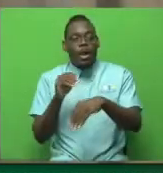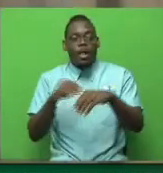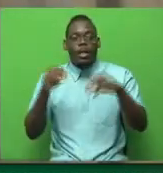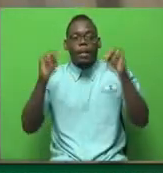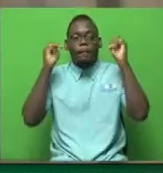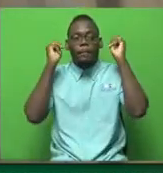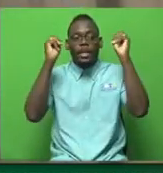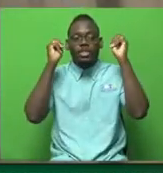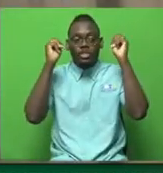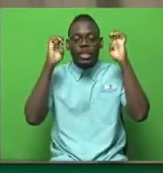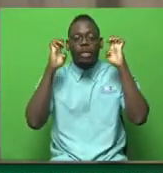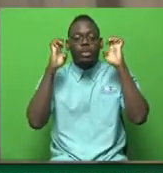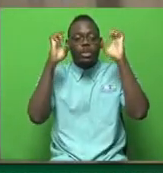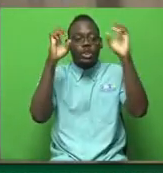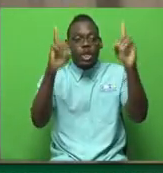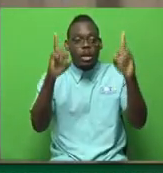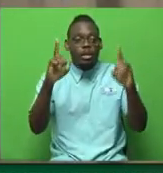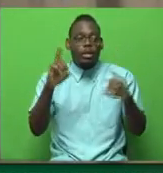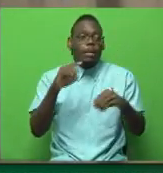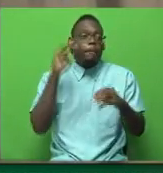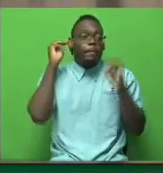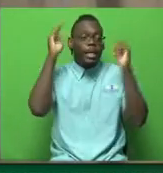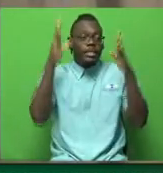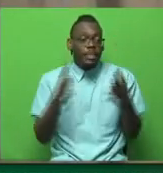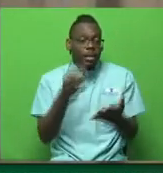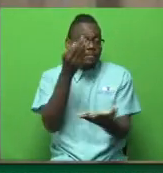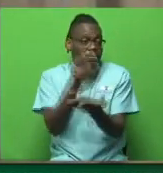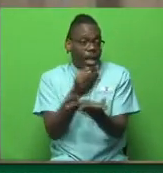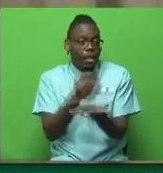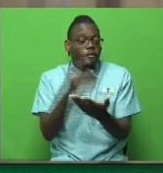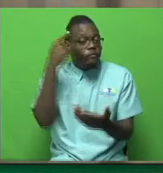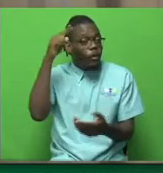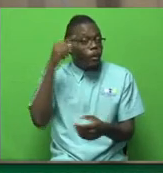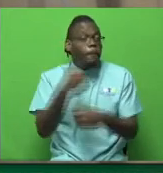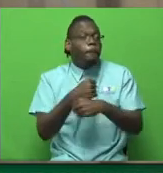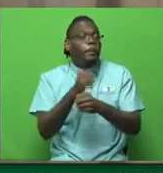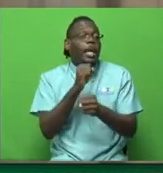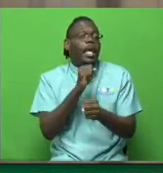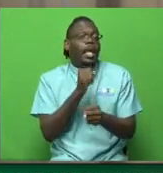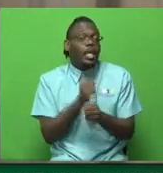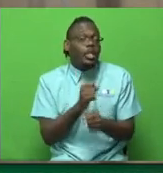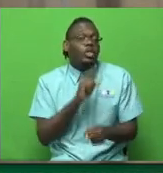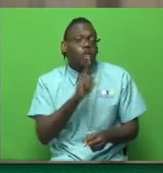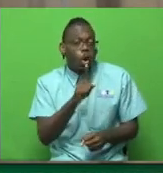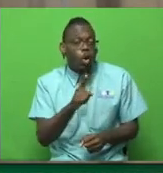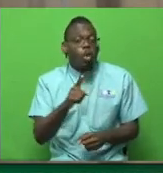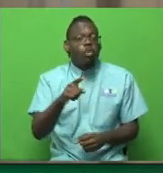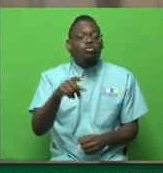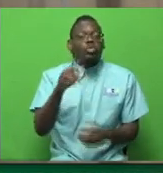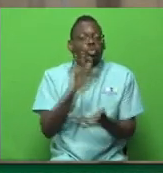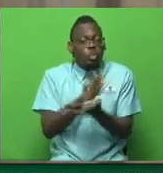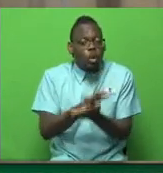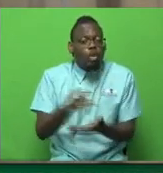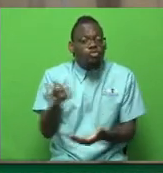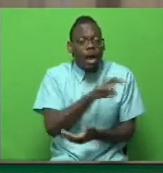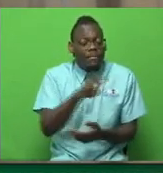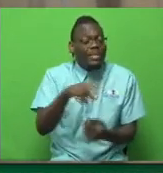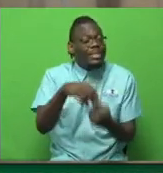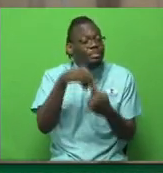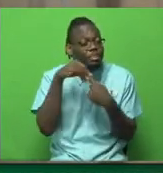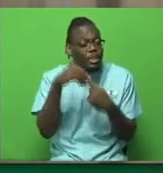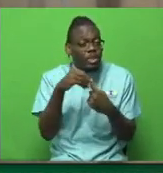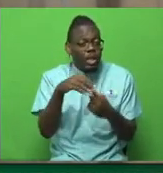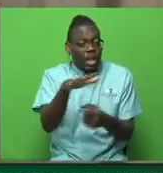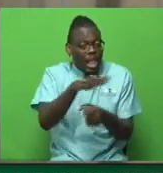to ensure that the school transportation services particularly in rural communities across this country